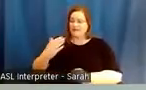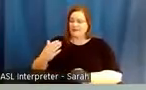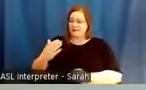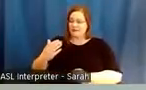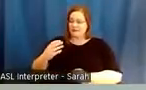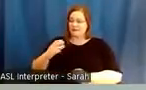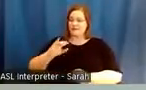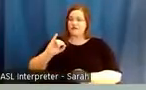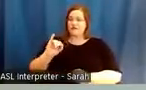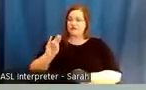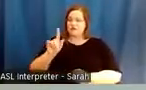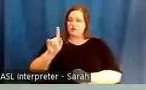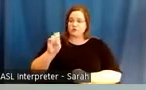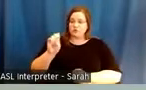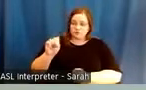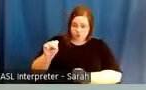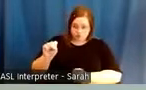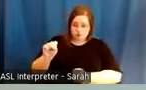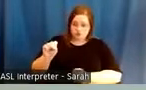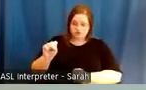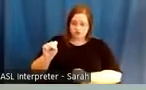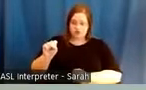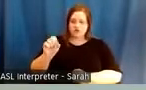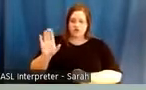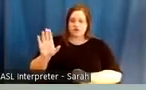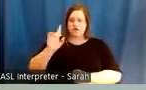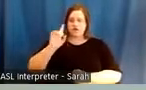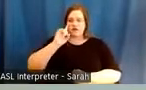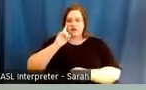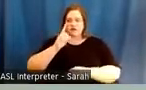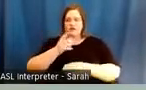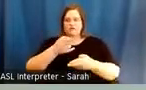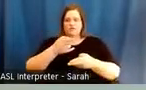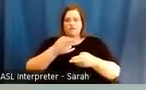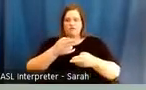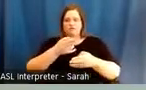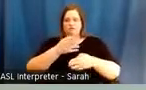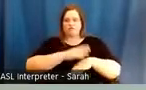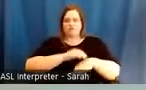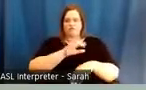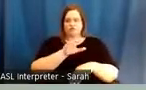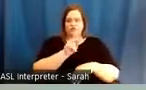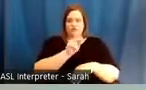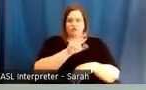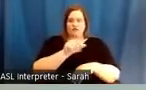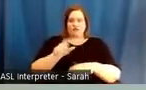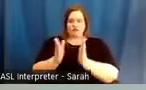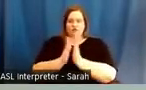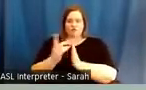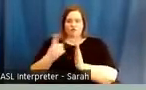Jules, I think I'm going to call on Kara next, since you asked a question before.